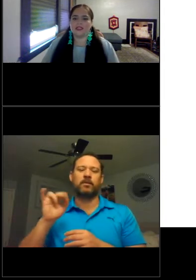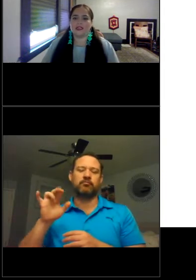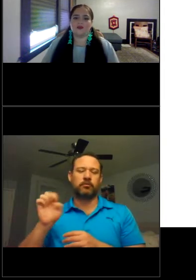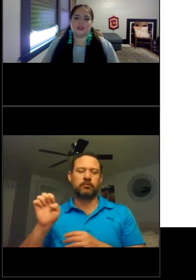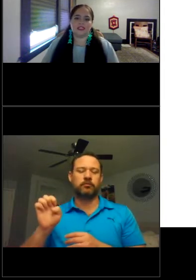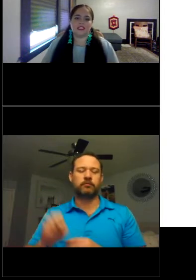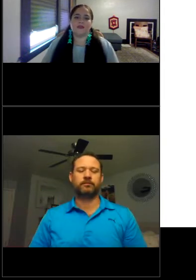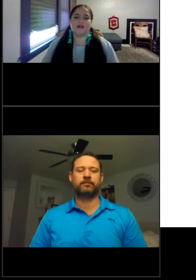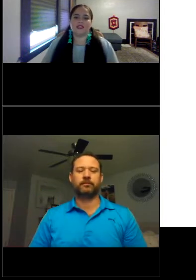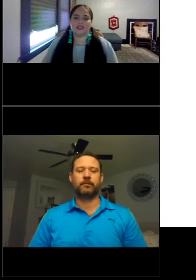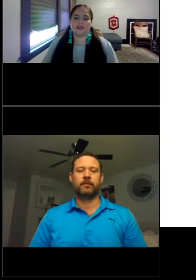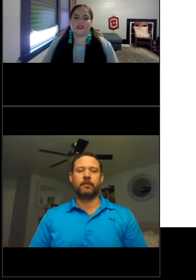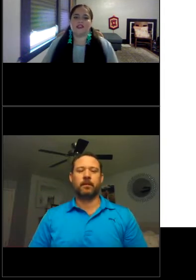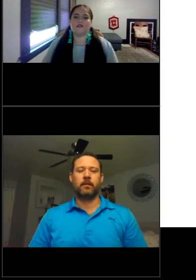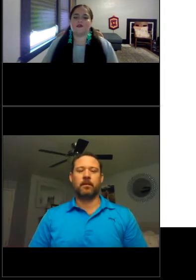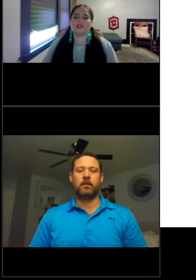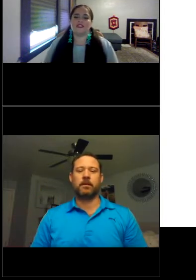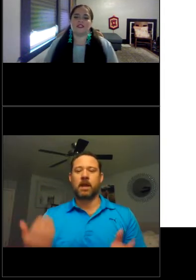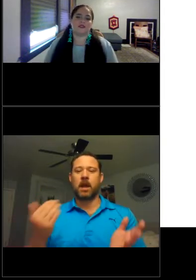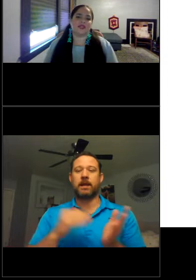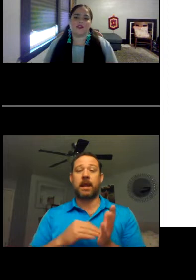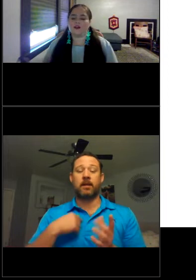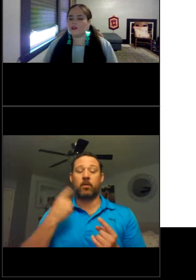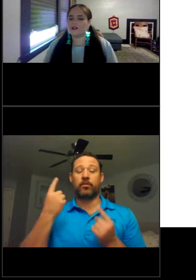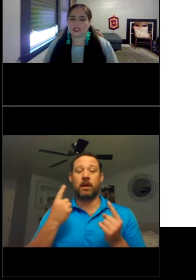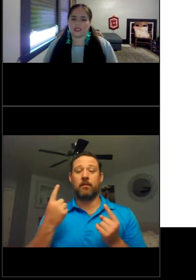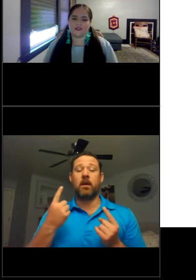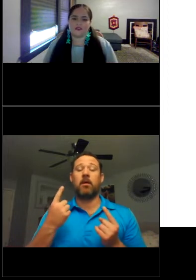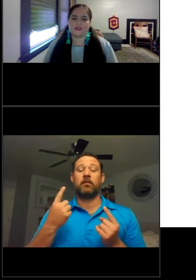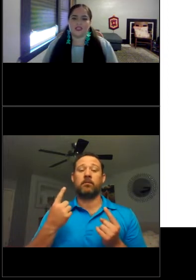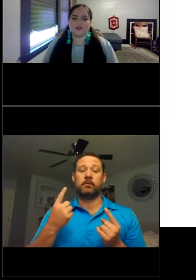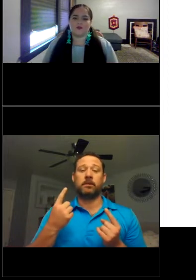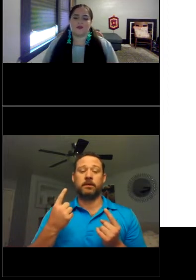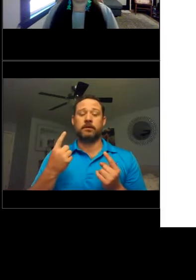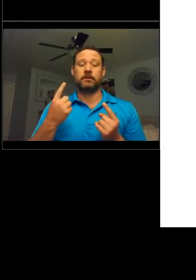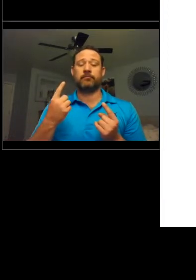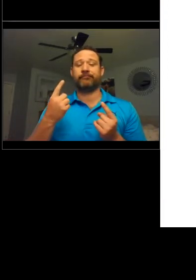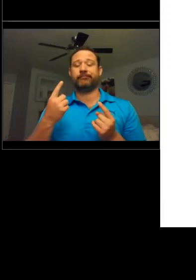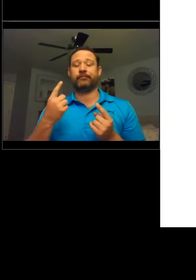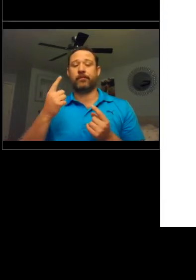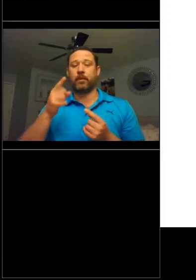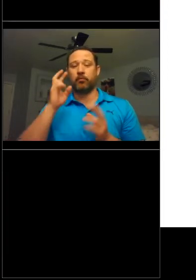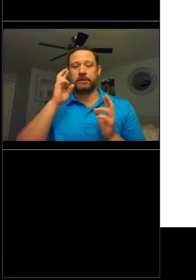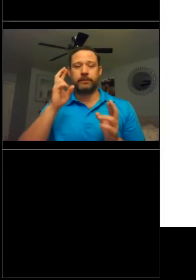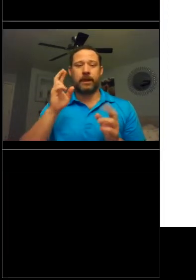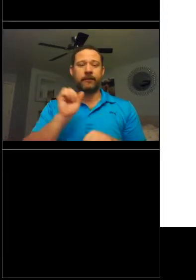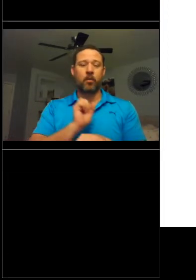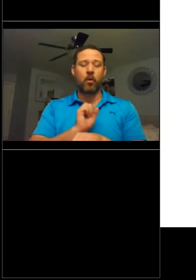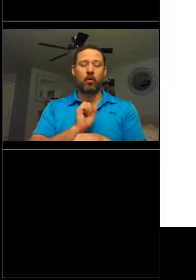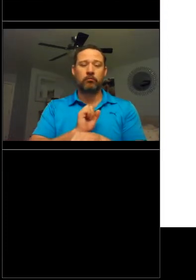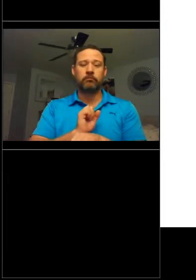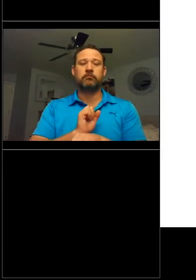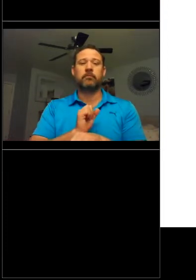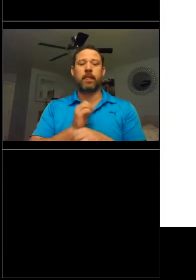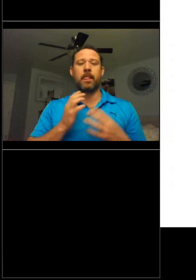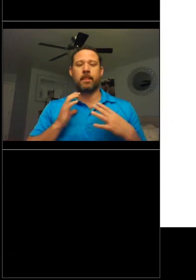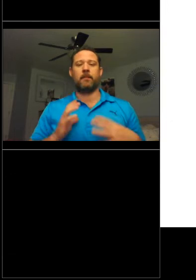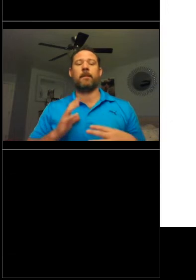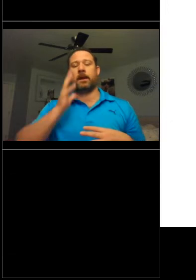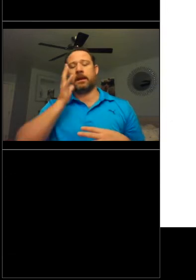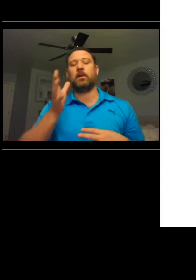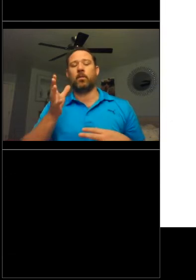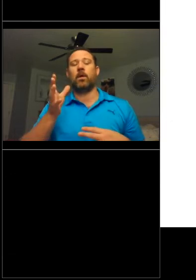Again, what we're thinking about here is we want to anticipate all of the kind of respective work that the committee will undertake.